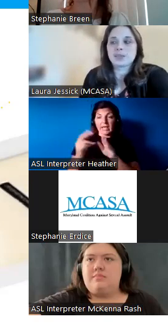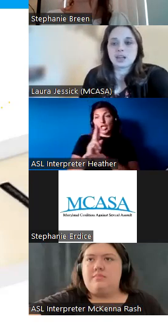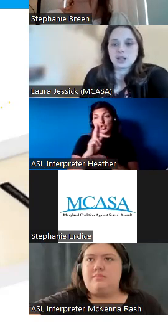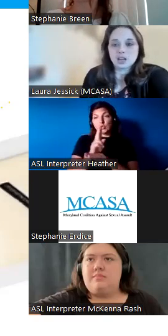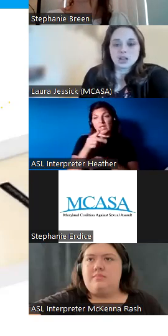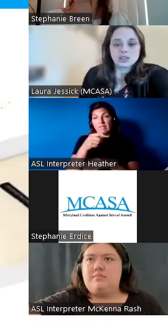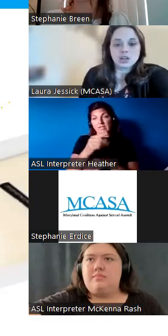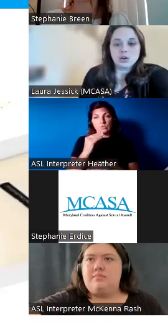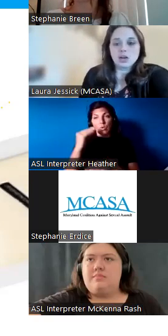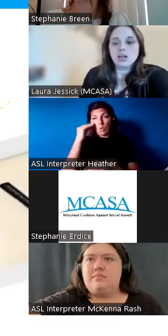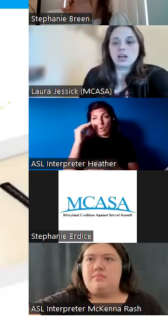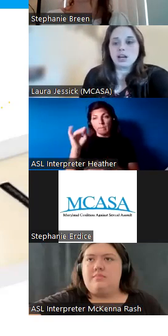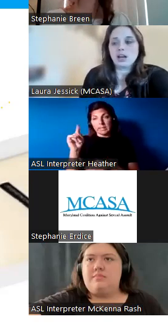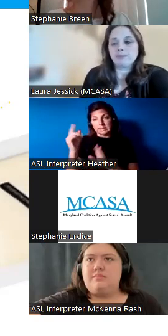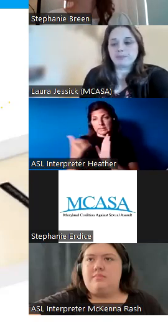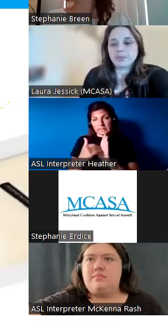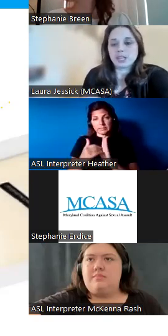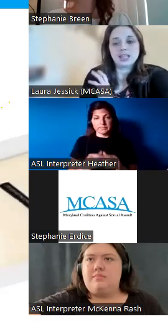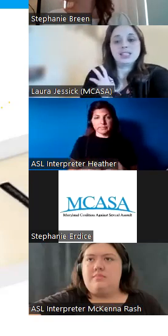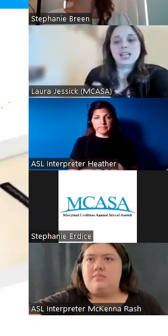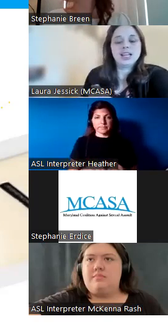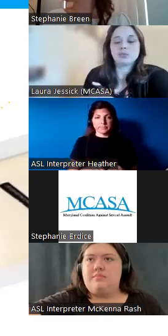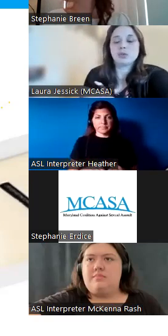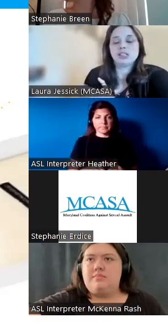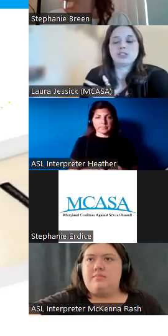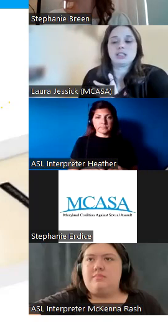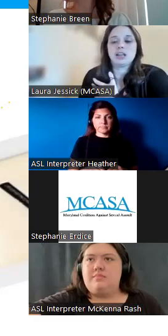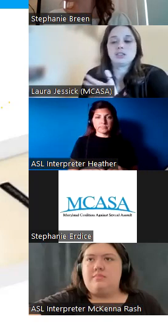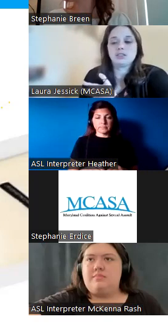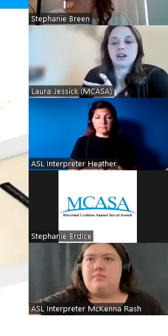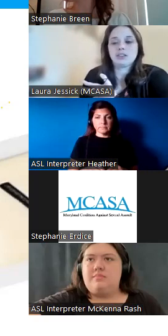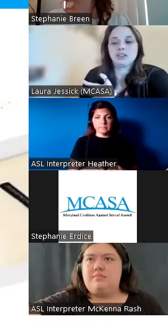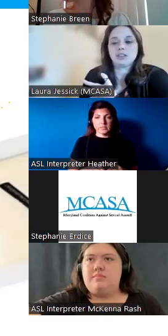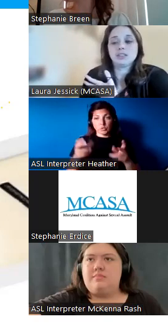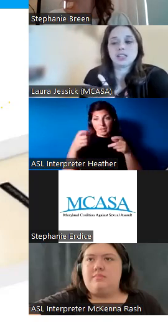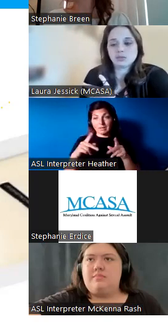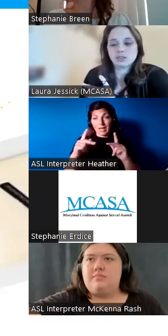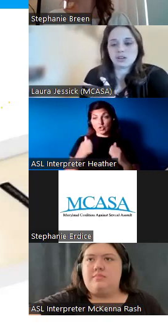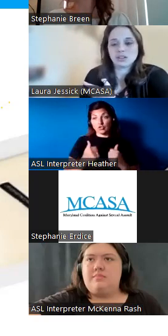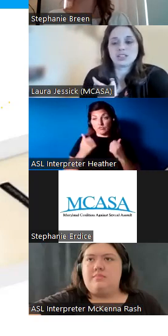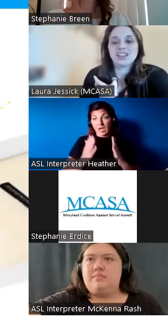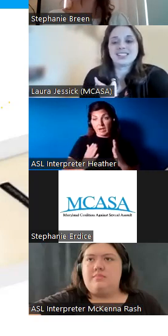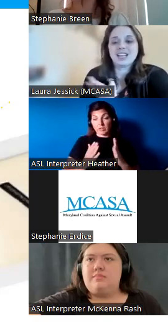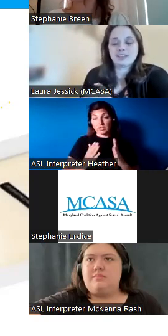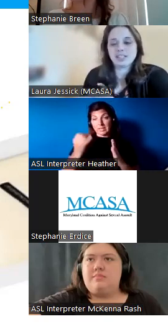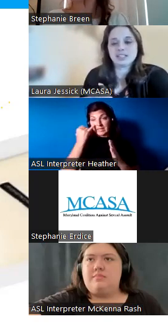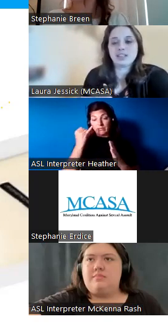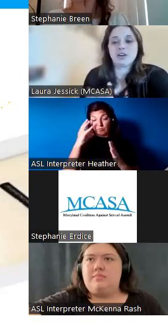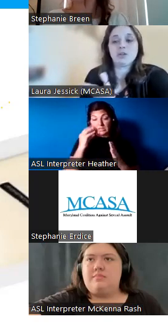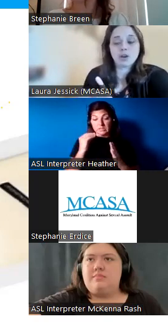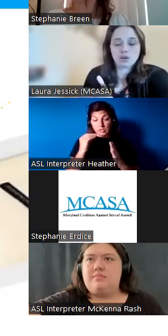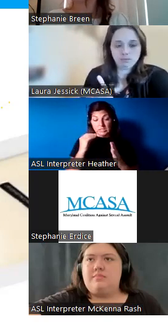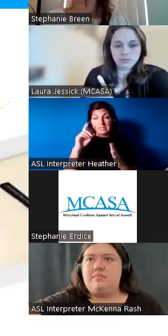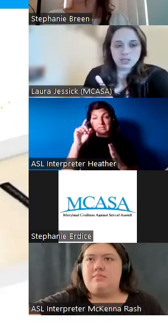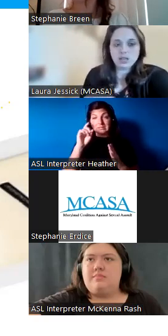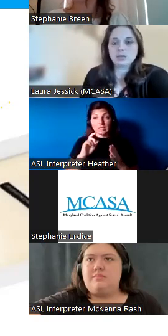kits. So these kits would essentially allow survivors of sexual assault to collect evidence in their